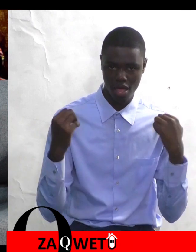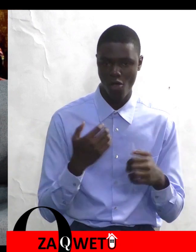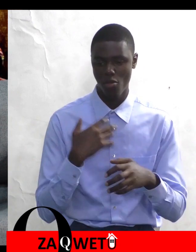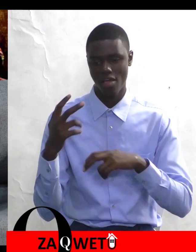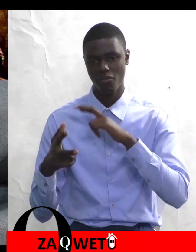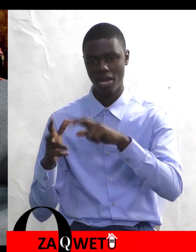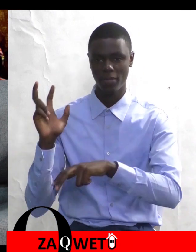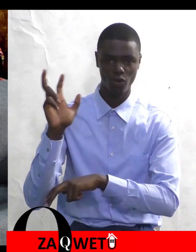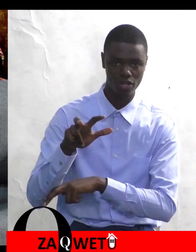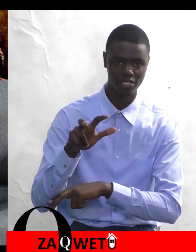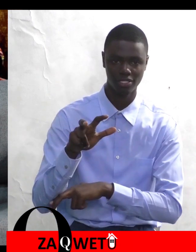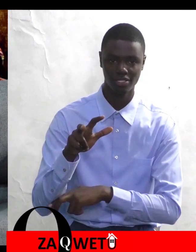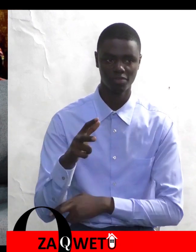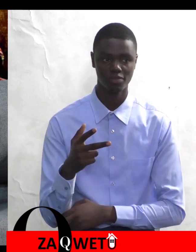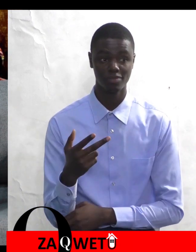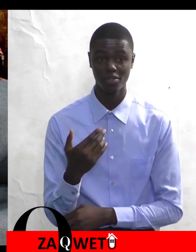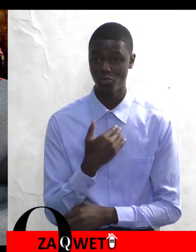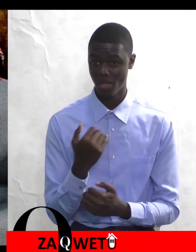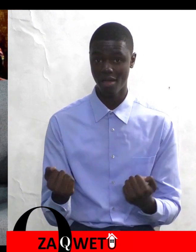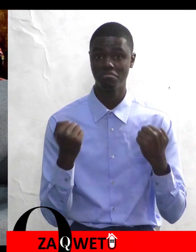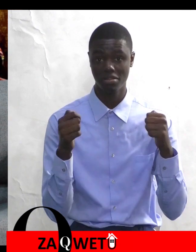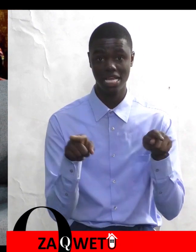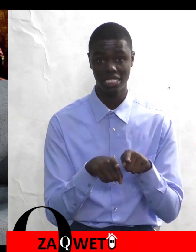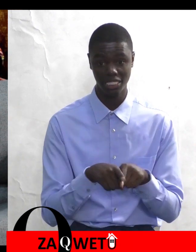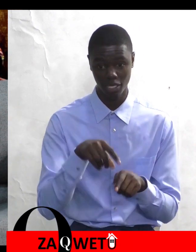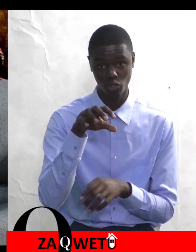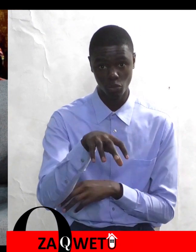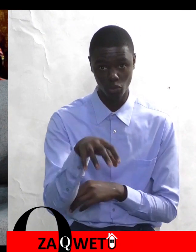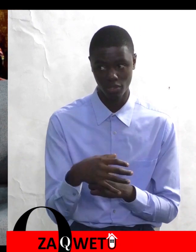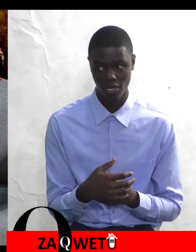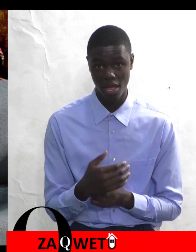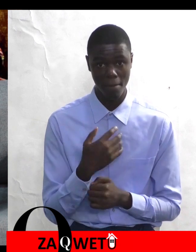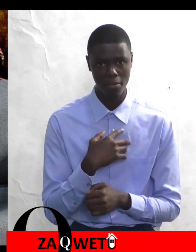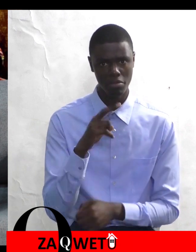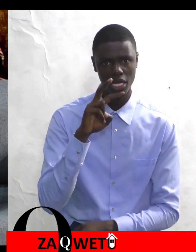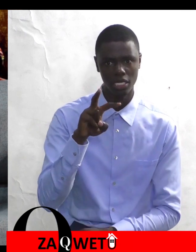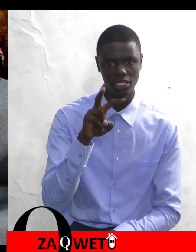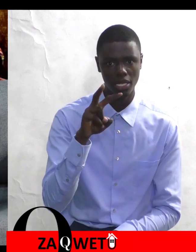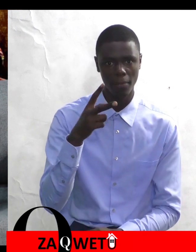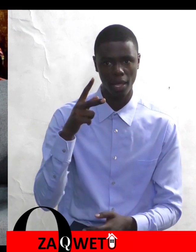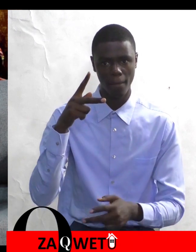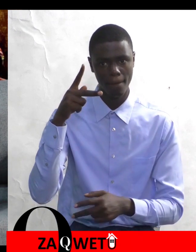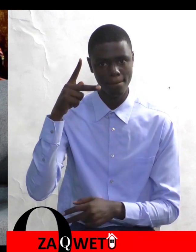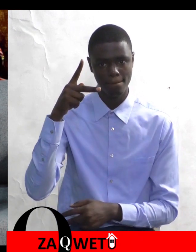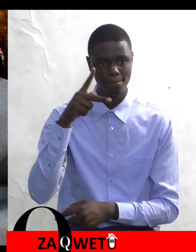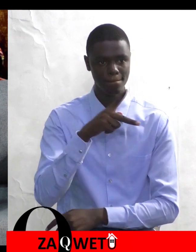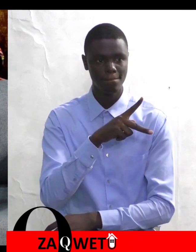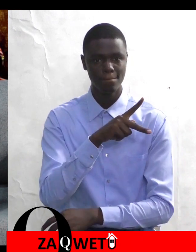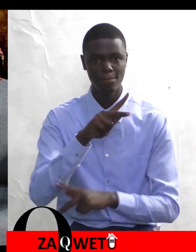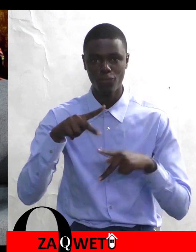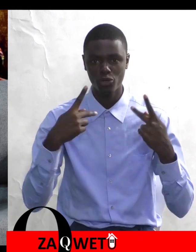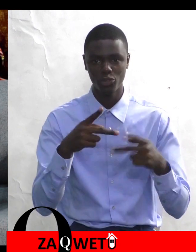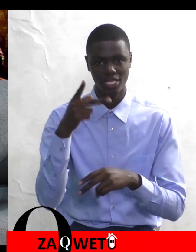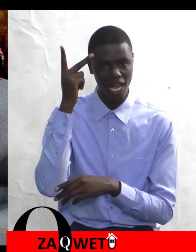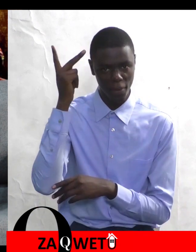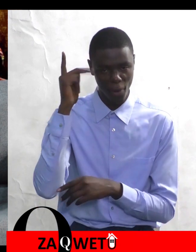weightlifters, tuko na badminton. Kunani weightlifters? Allah, we have them. And I bet you have seen my